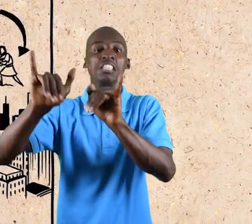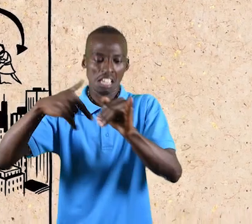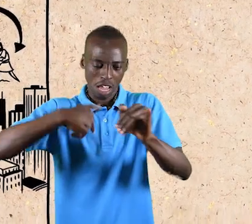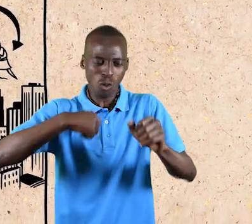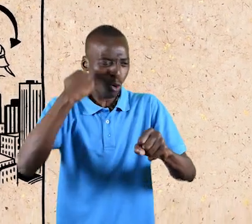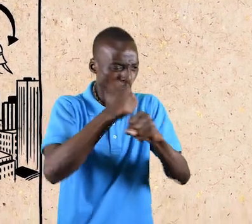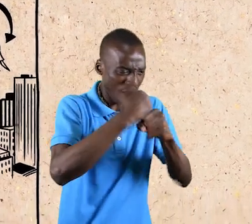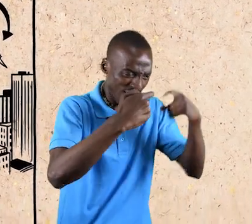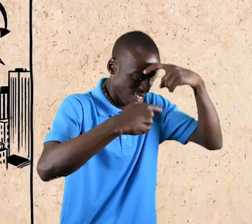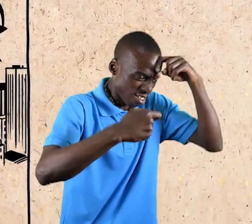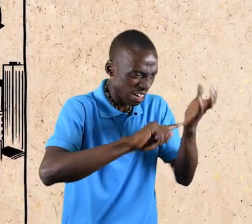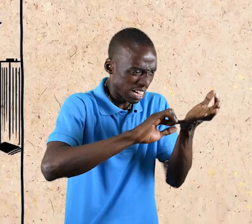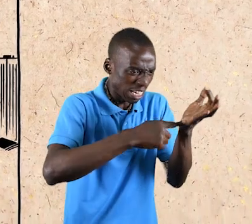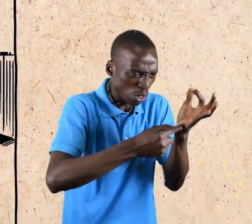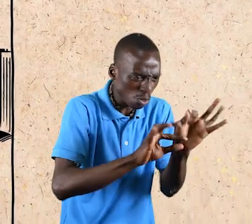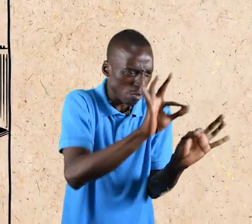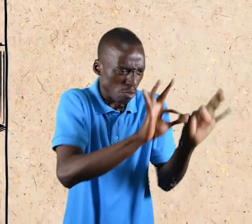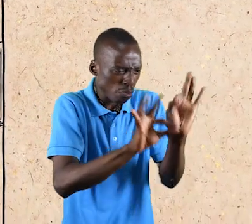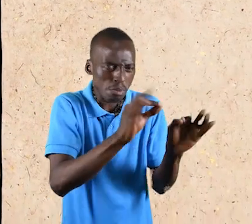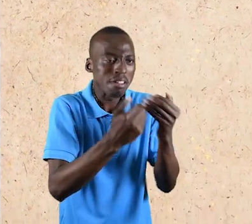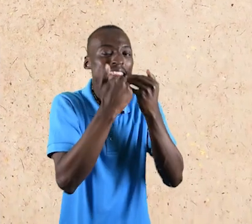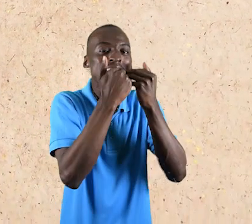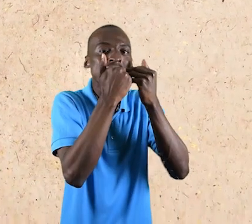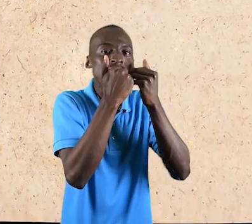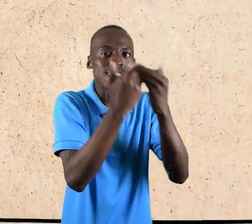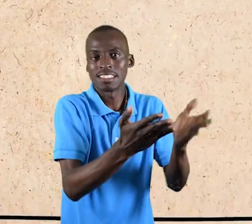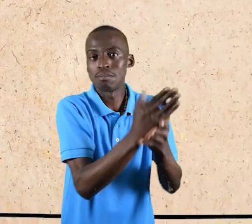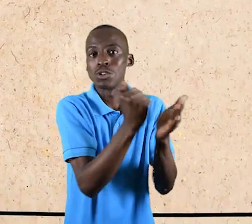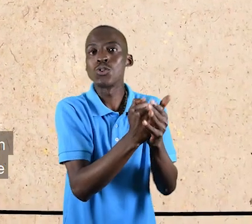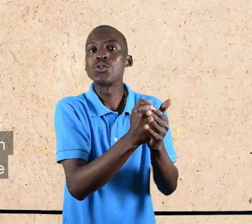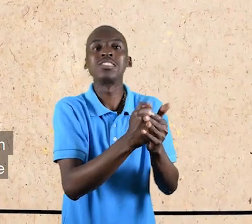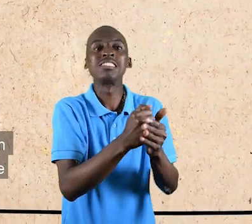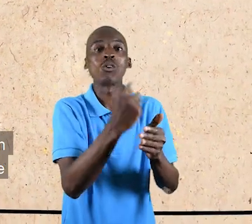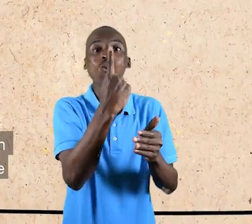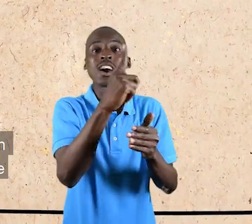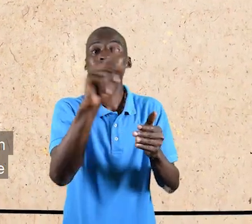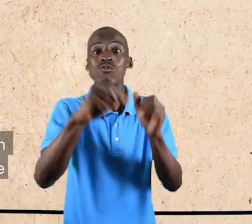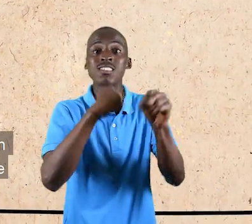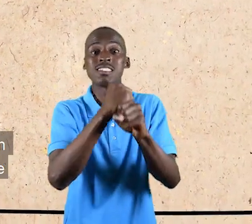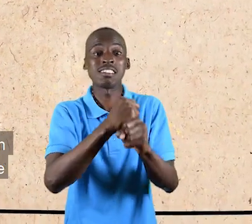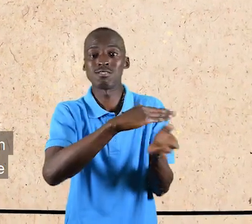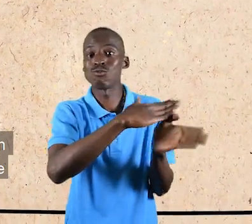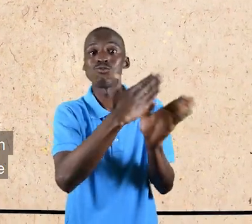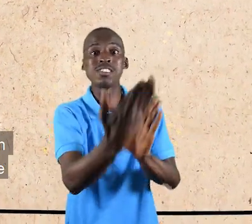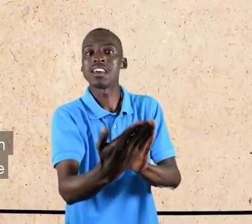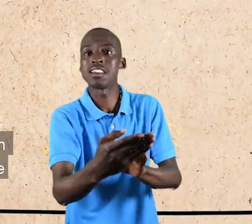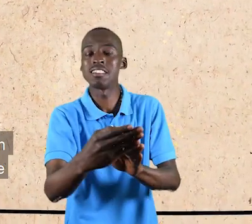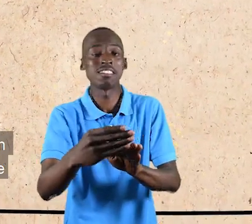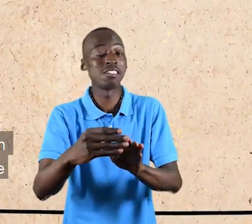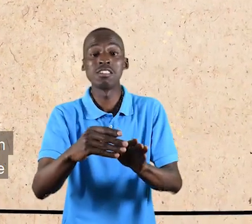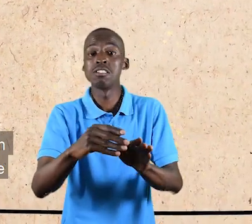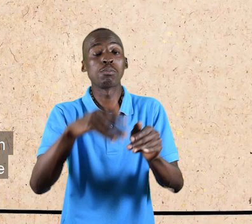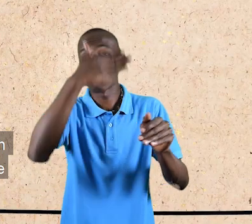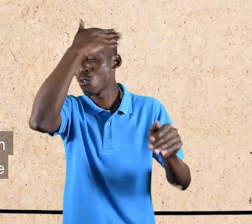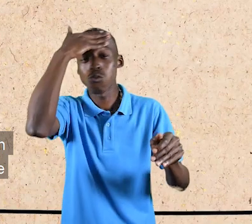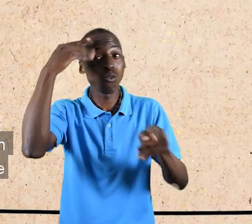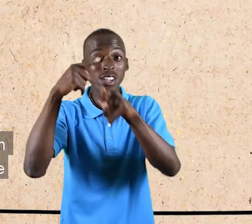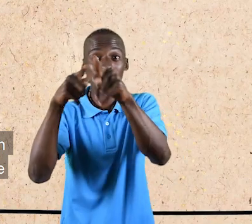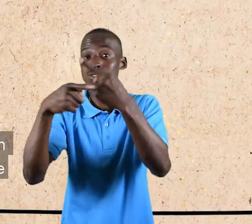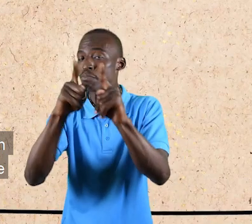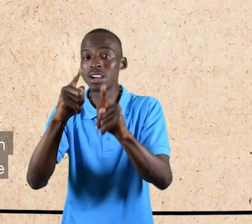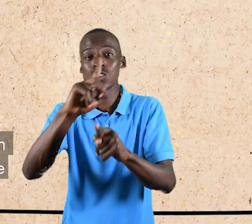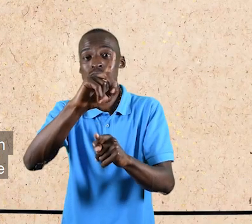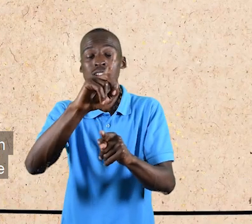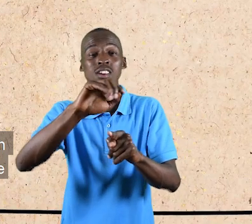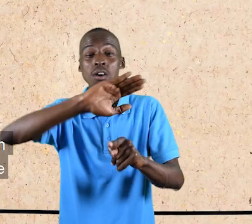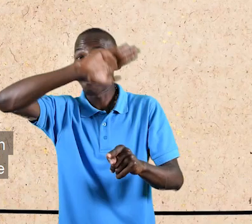mean, no one's even going to remember you or anything you did 100 years from now, but that mountain, it'll still be there. And the ocean will